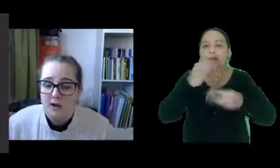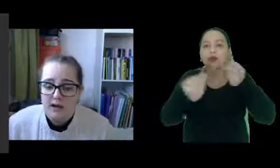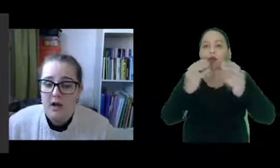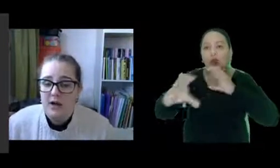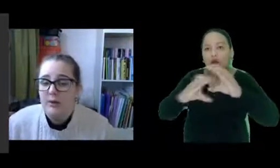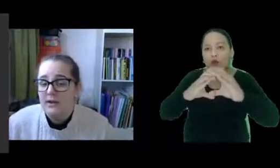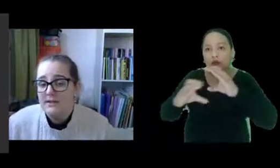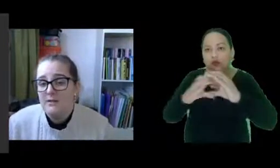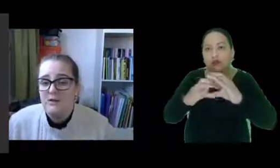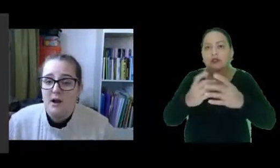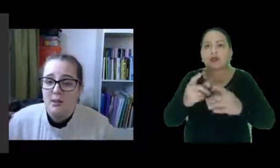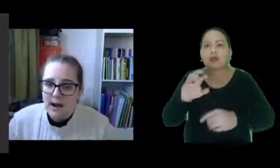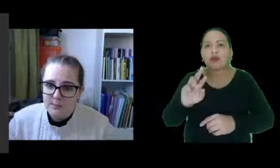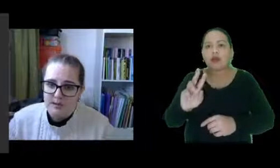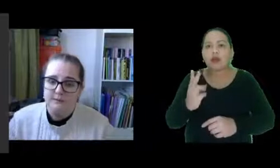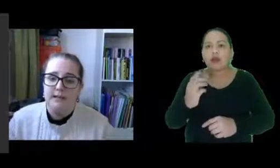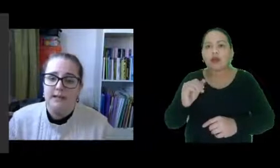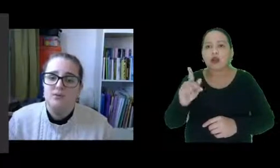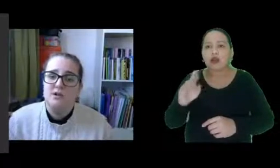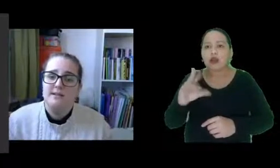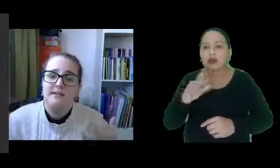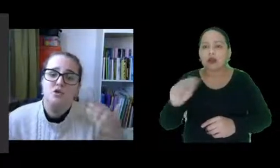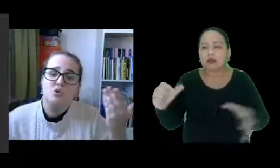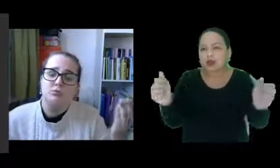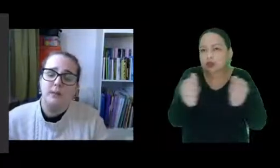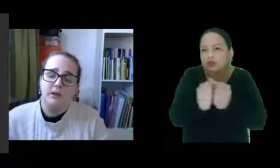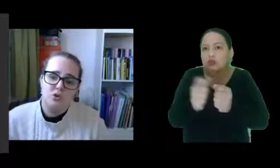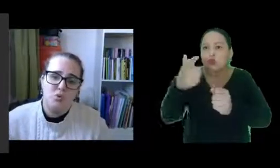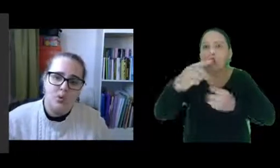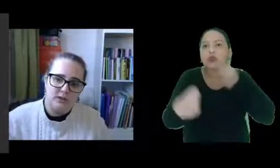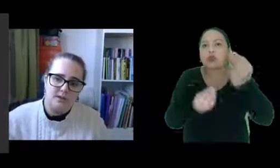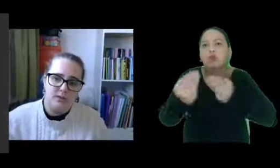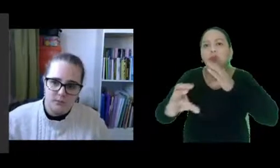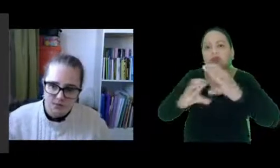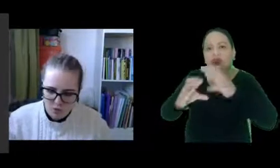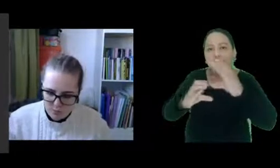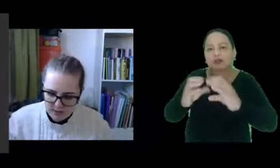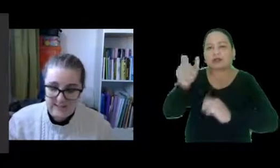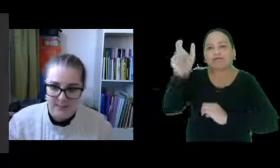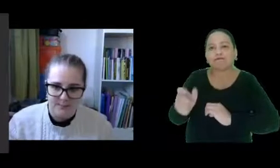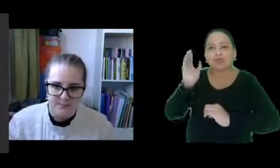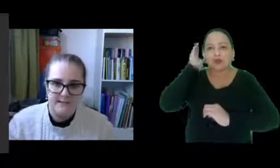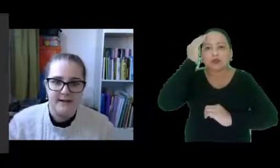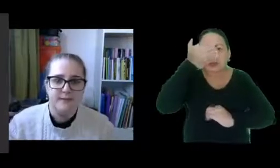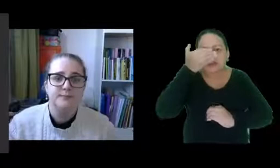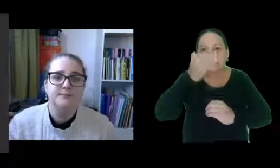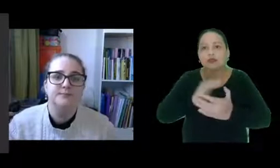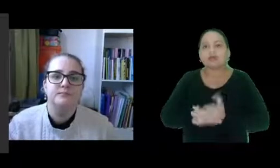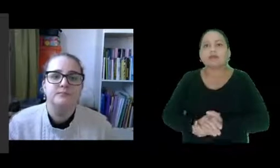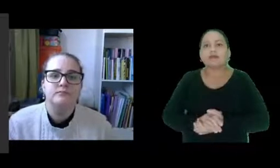the haptic social communication, which is used along with other forms of communication.